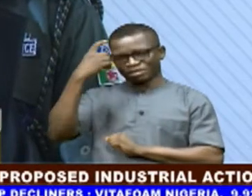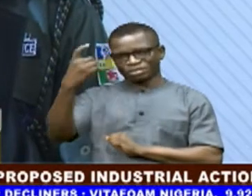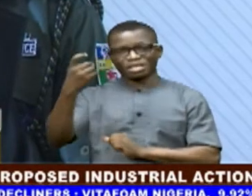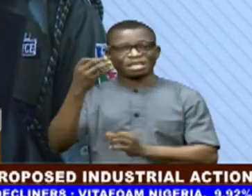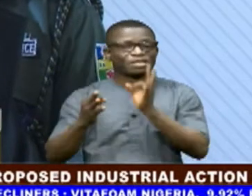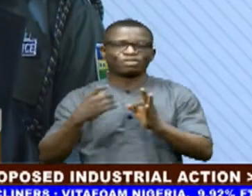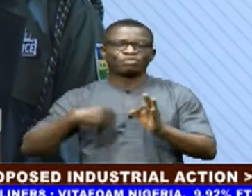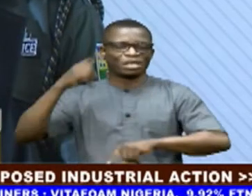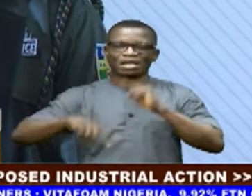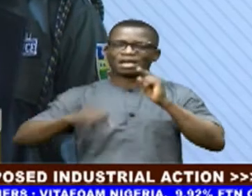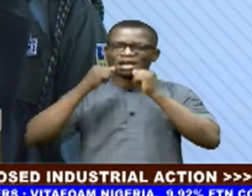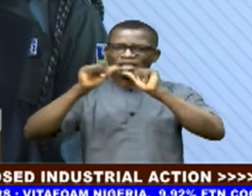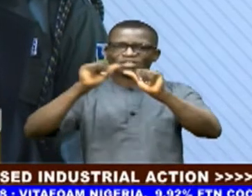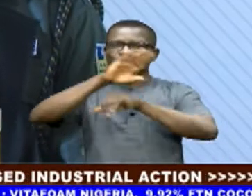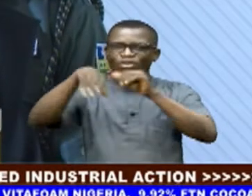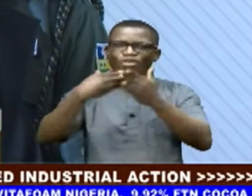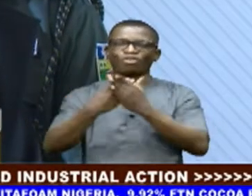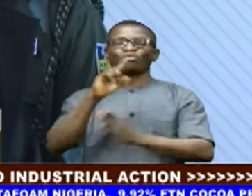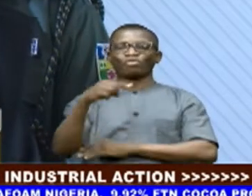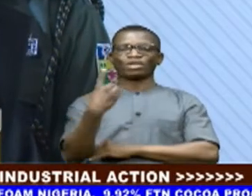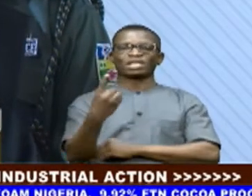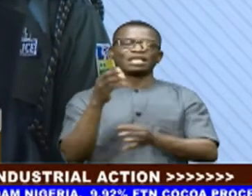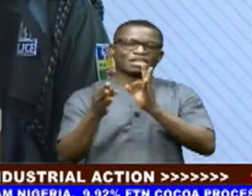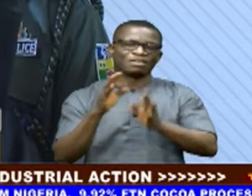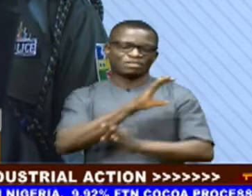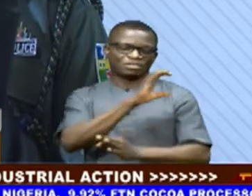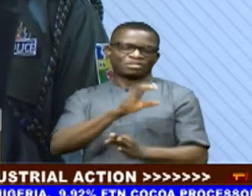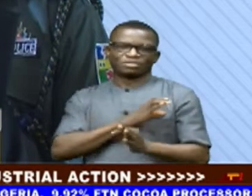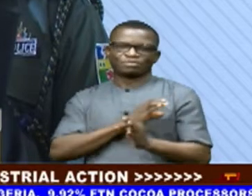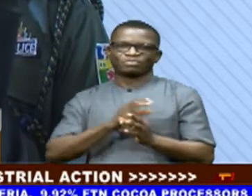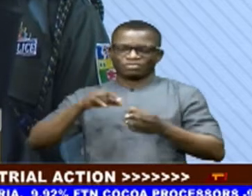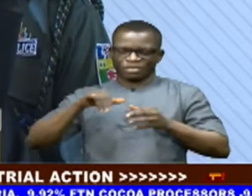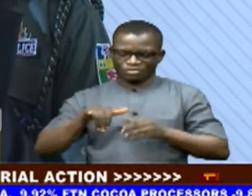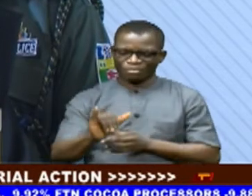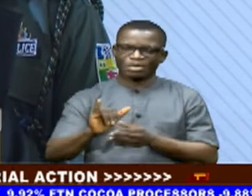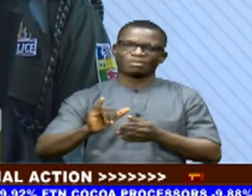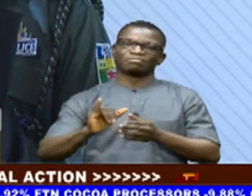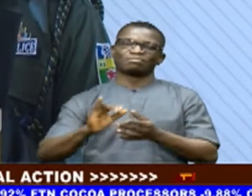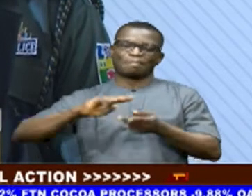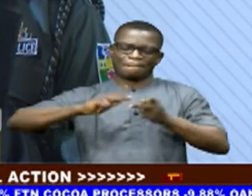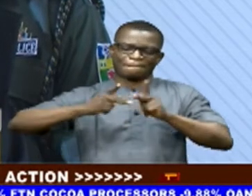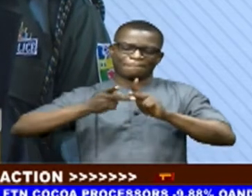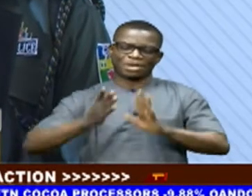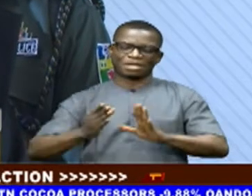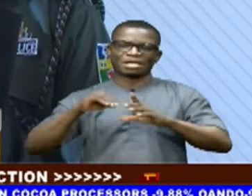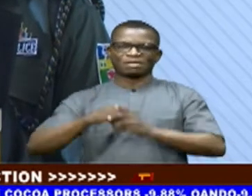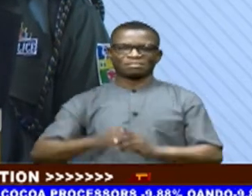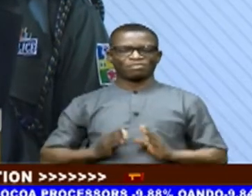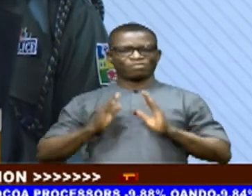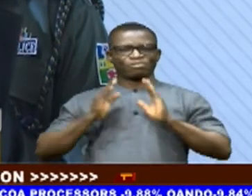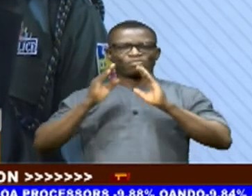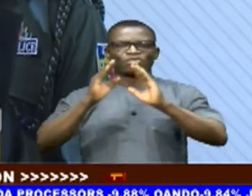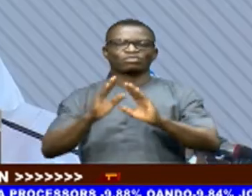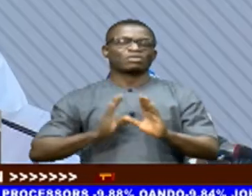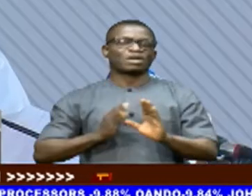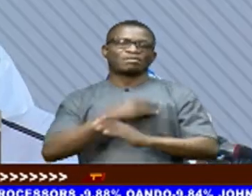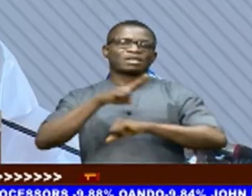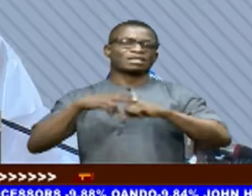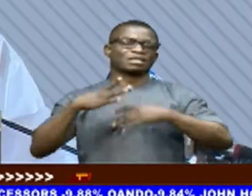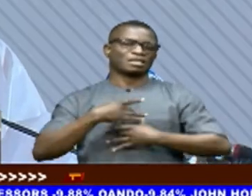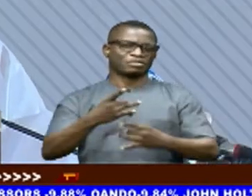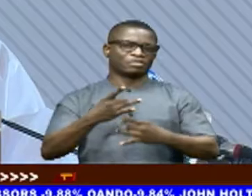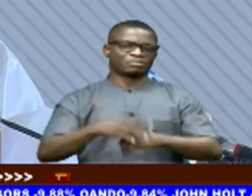these unless each citizen remains a strategic partner in pursuit of our ultimate national interests. So we have